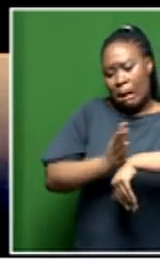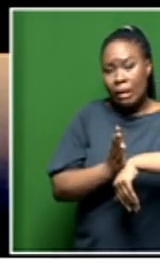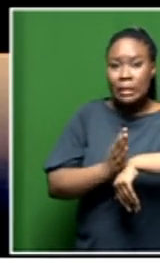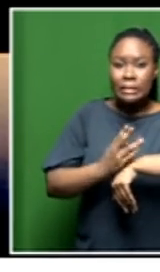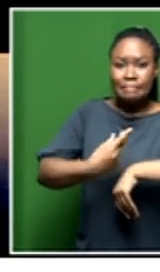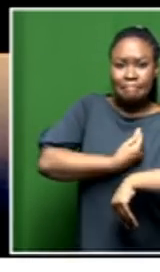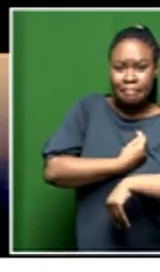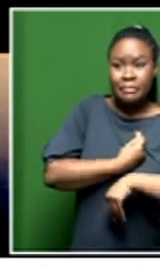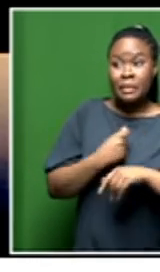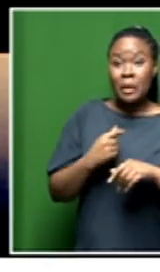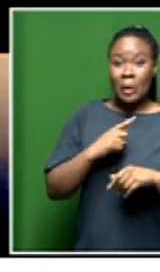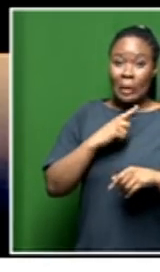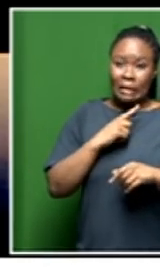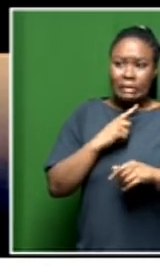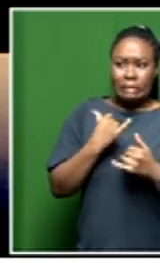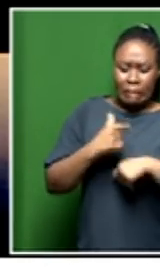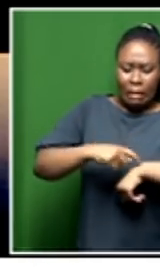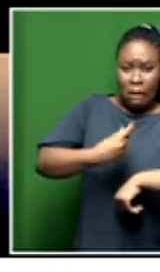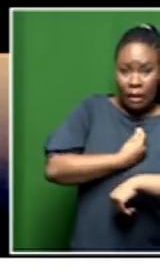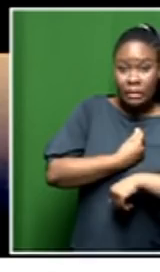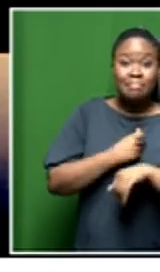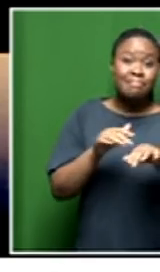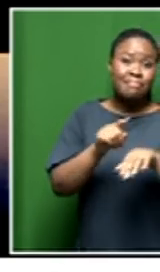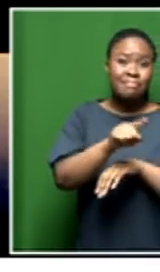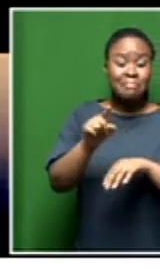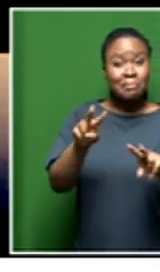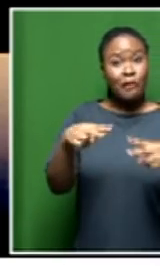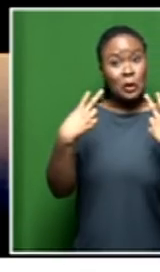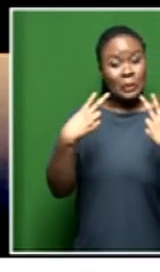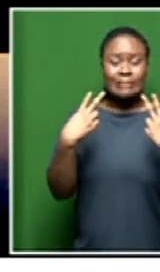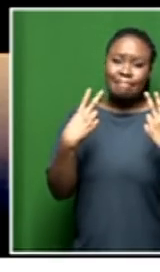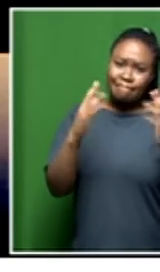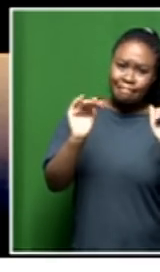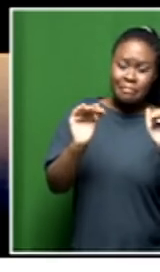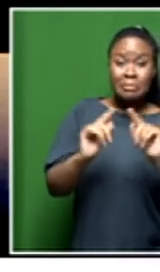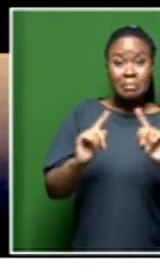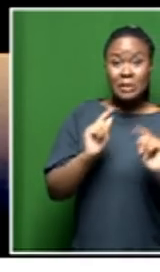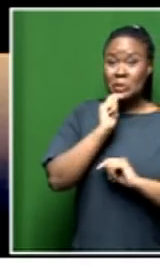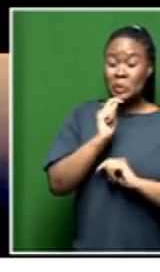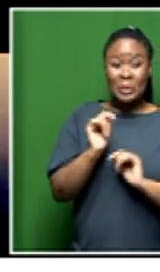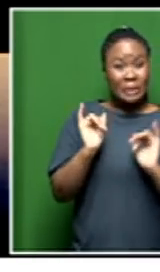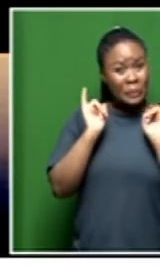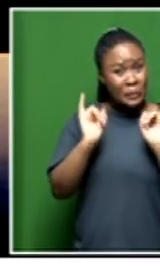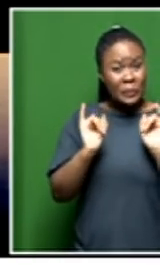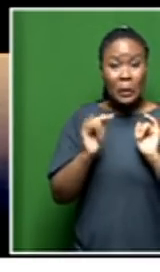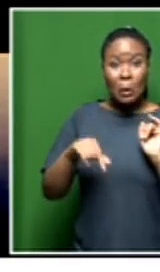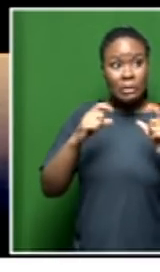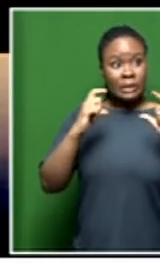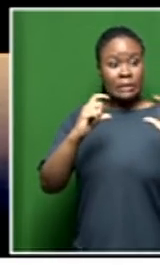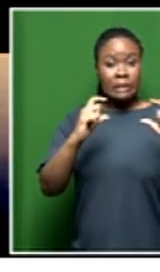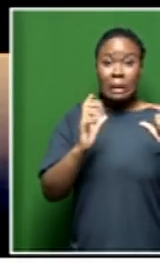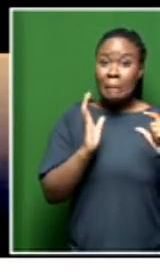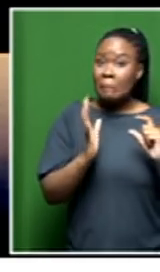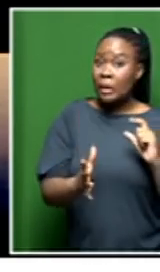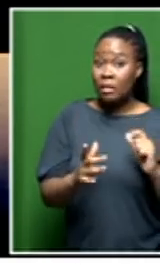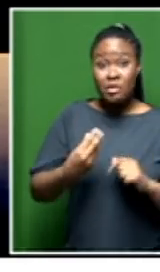it's just before we got to say goodbye to our SABC2 viewers, and warning signs will always be there, and that's the reality. When the people, we